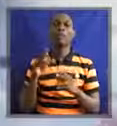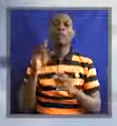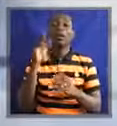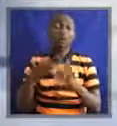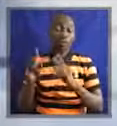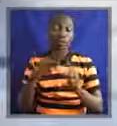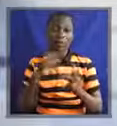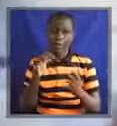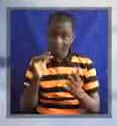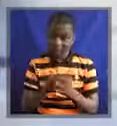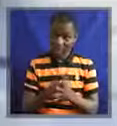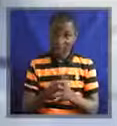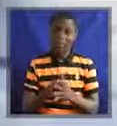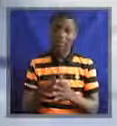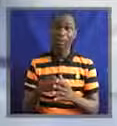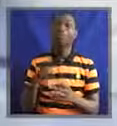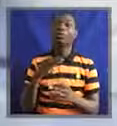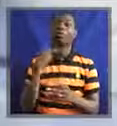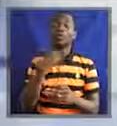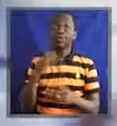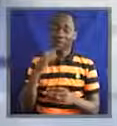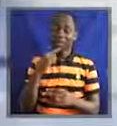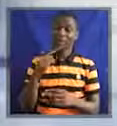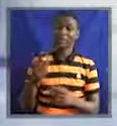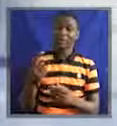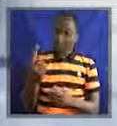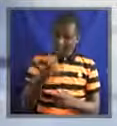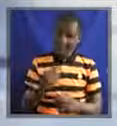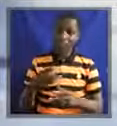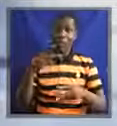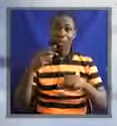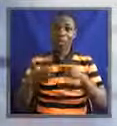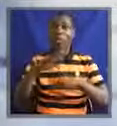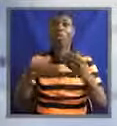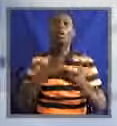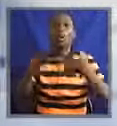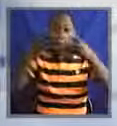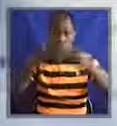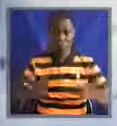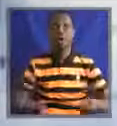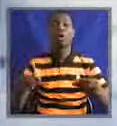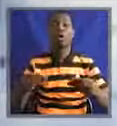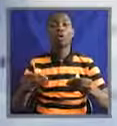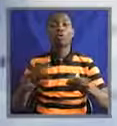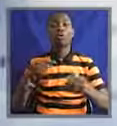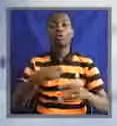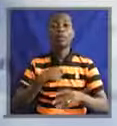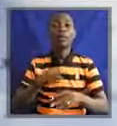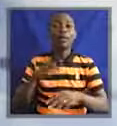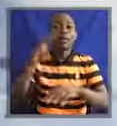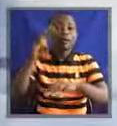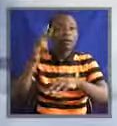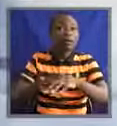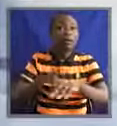nyina ewia de sankrofo beka kire wo ne se bra wo mo nchen na se wo ba ne nchen de a ene wo problem nyina